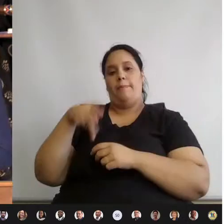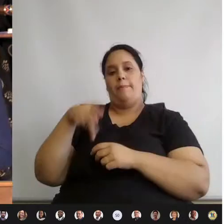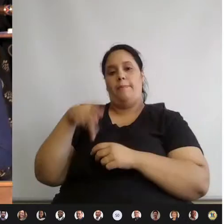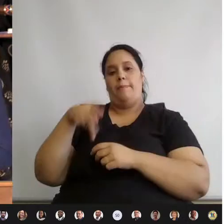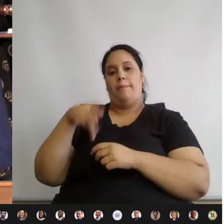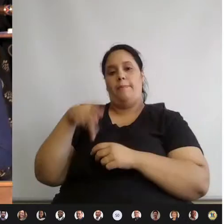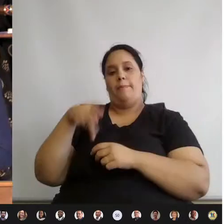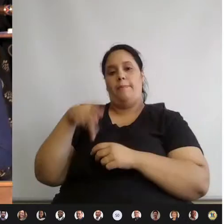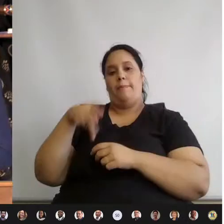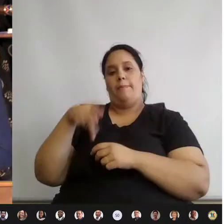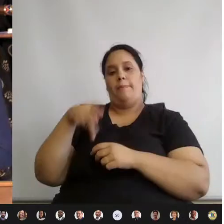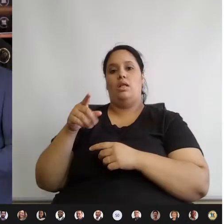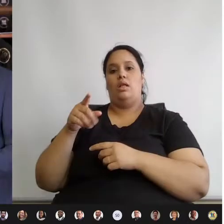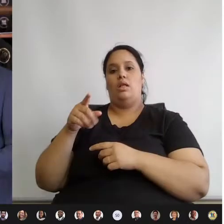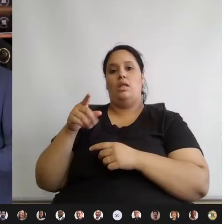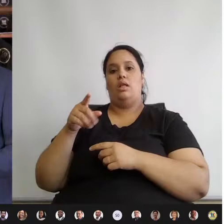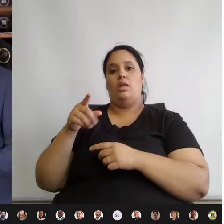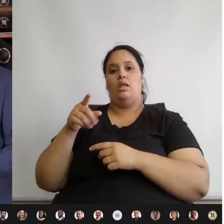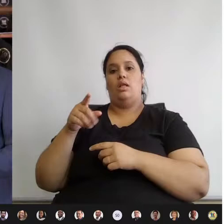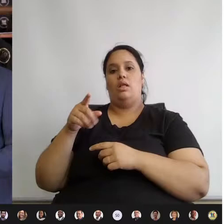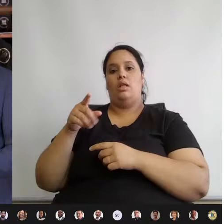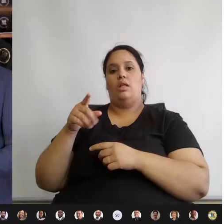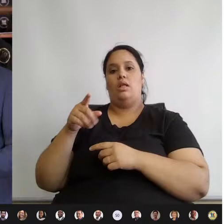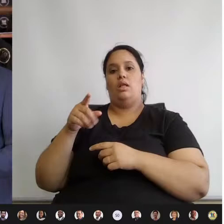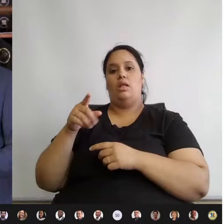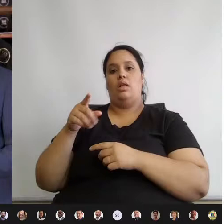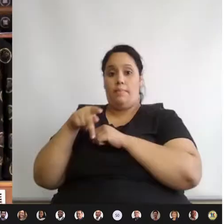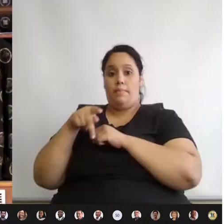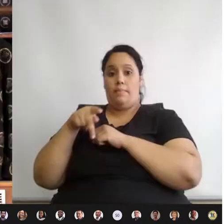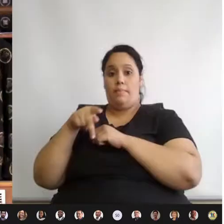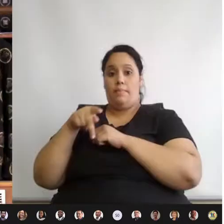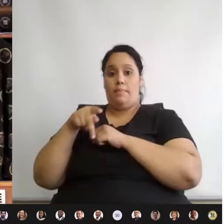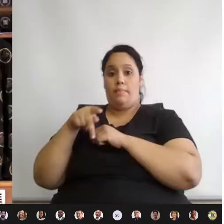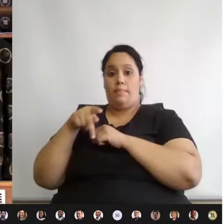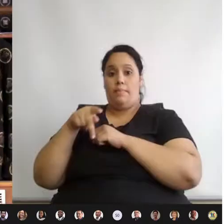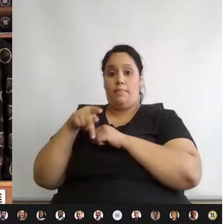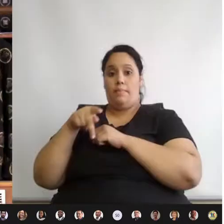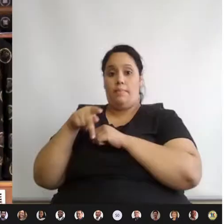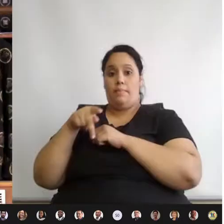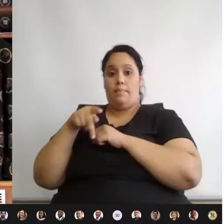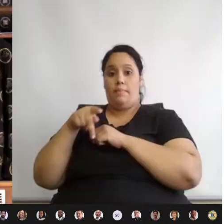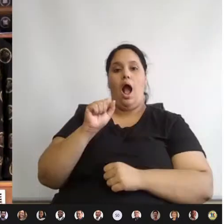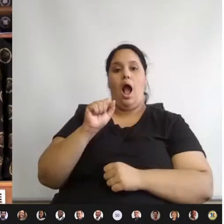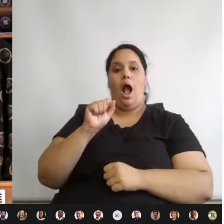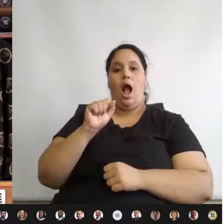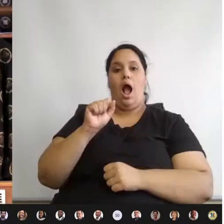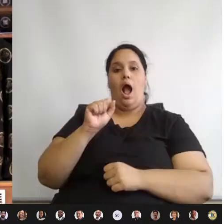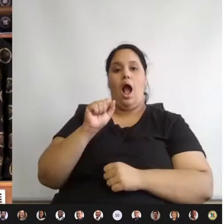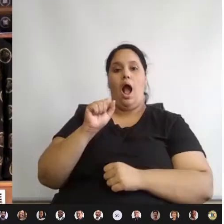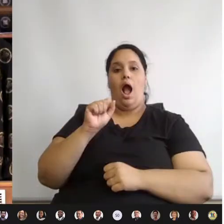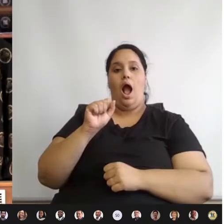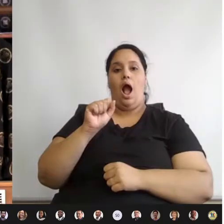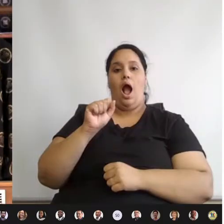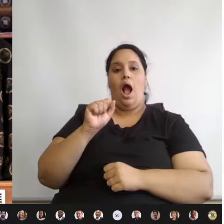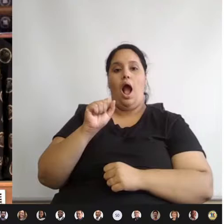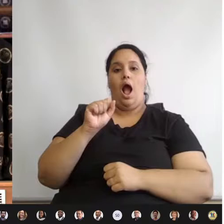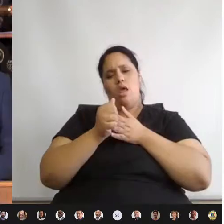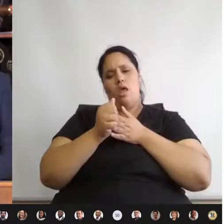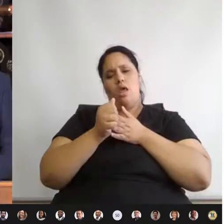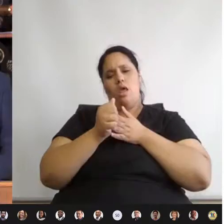half ago, that MP Kalaku, he seems to be the leader of a